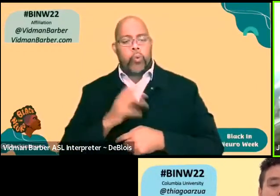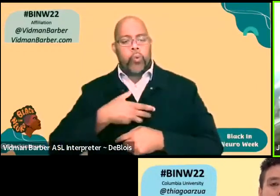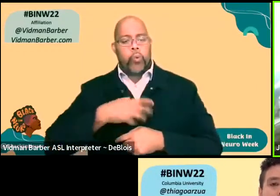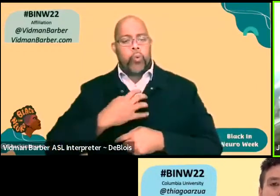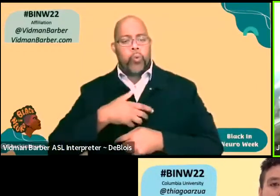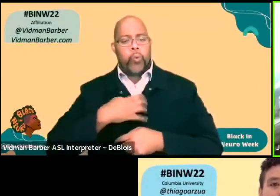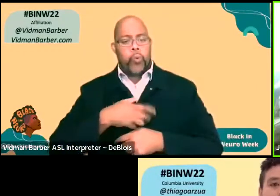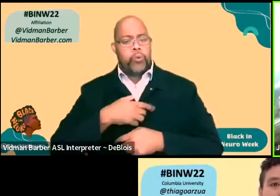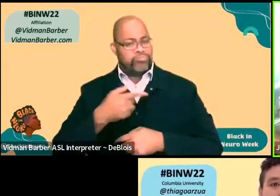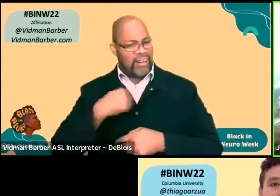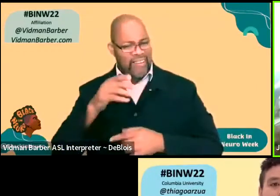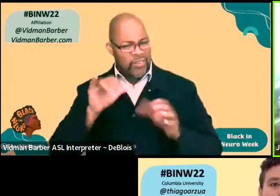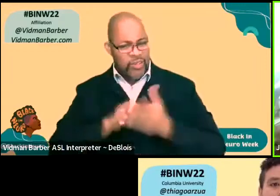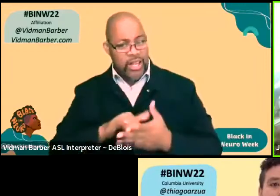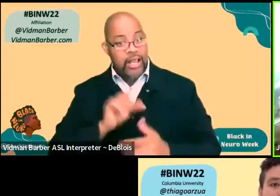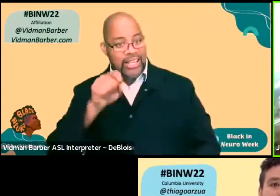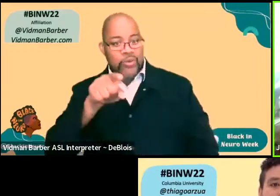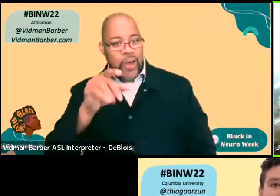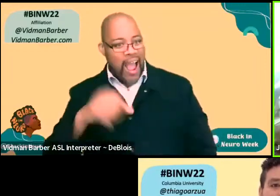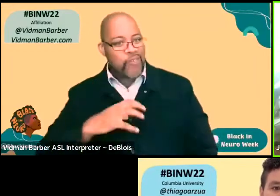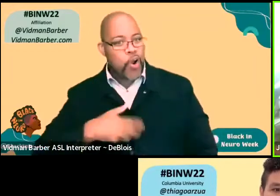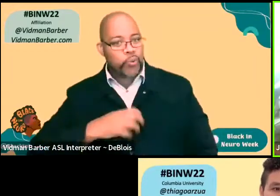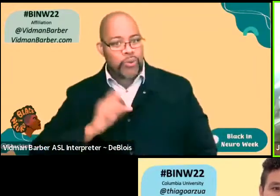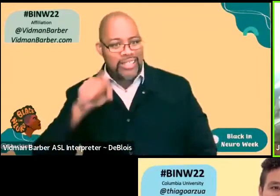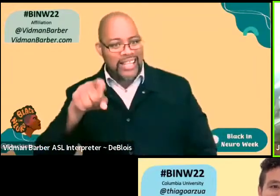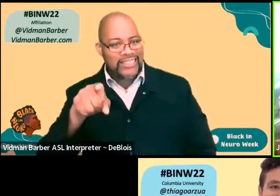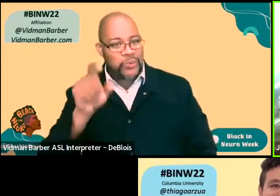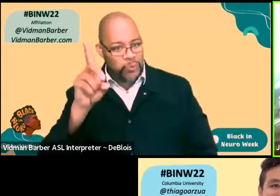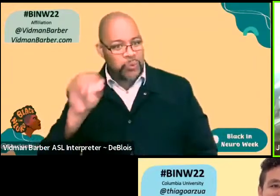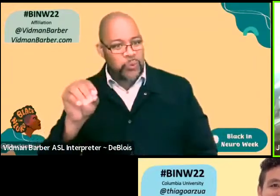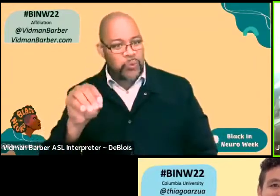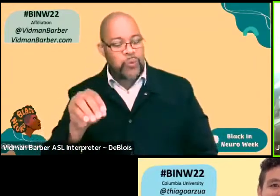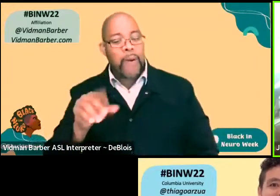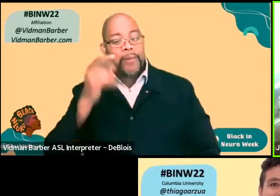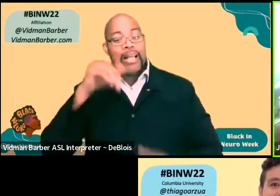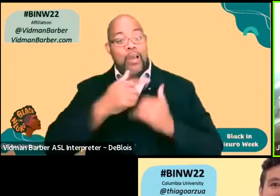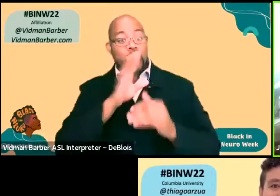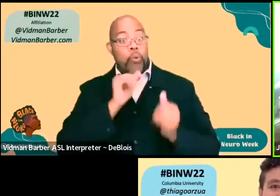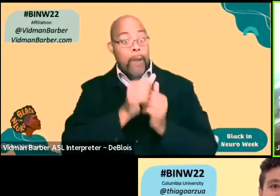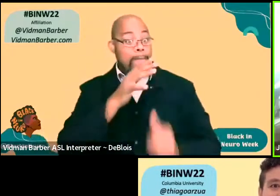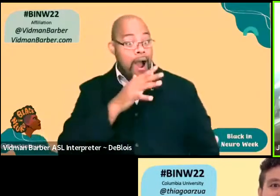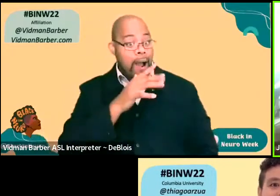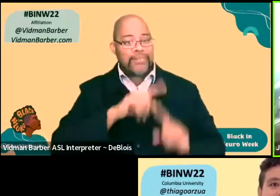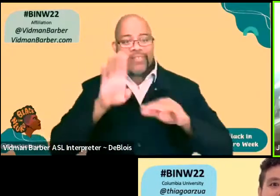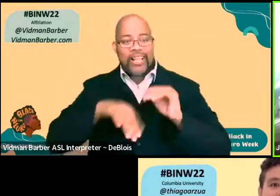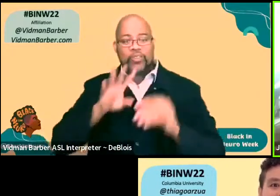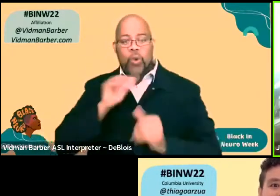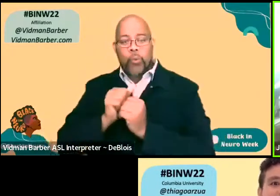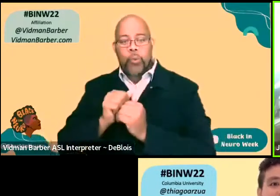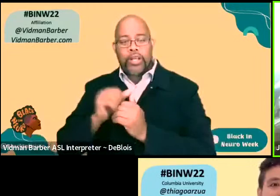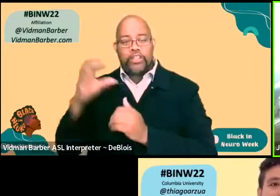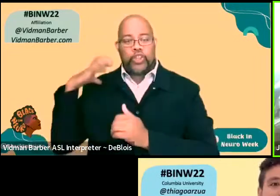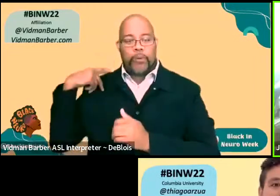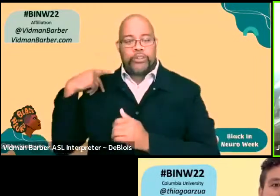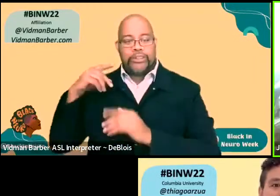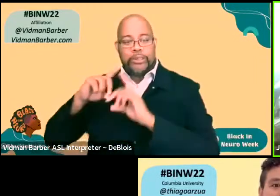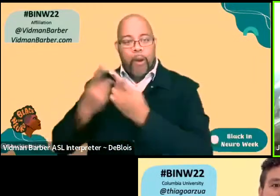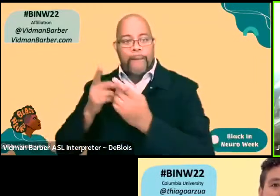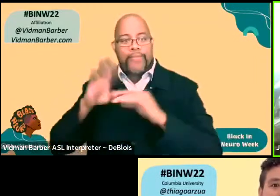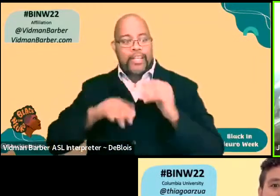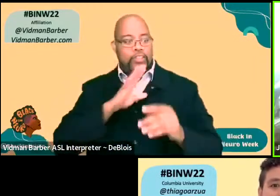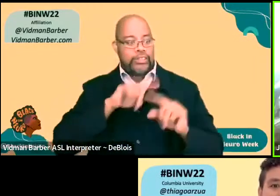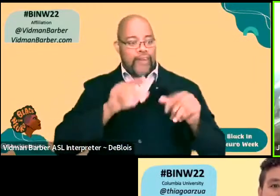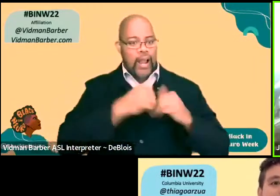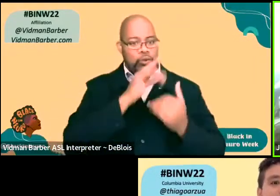never had to do that. And I'm like, but yes, you have. Because the way you talk to your mother is different than the way you talk to the chair of the department, which is different than the way you